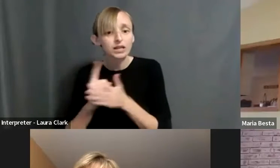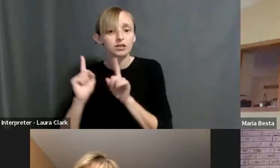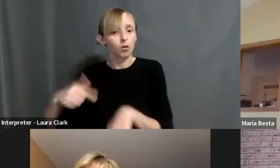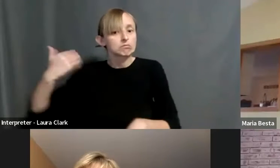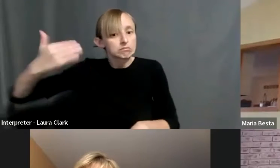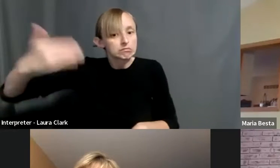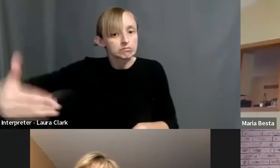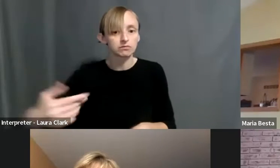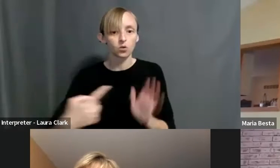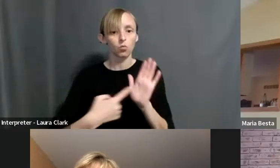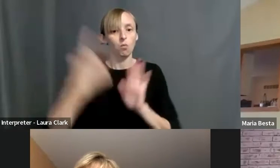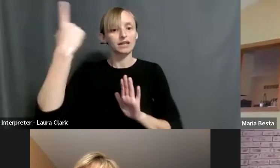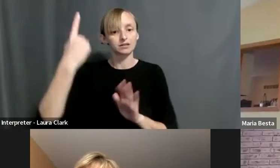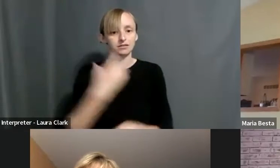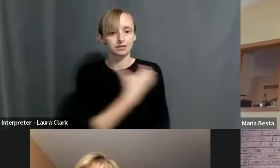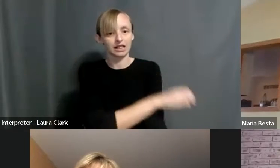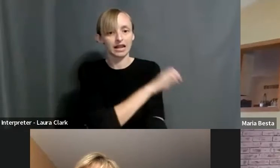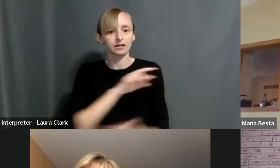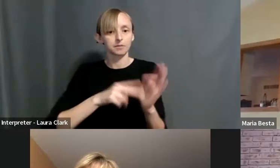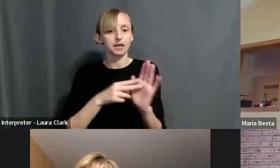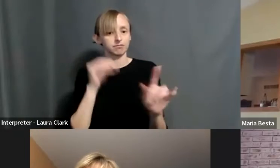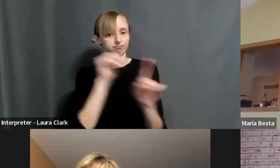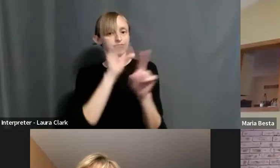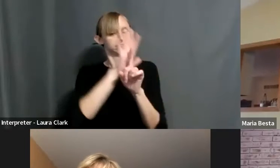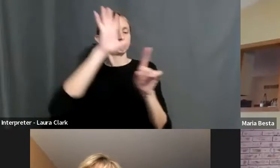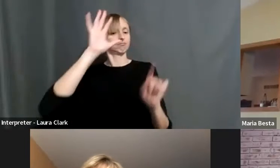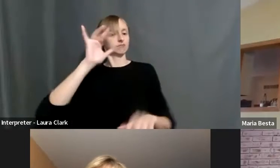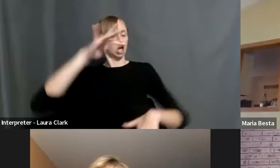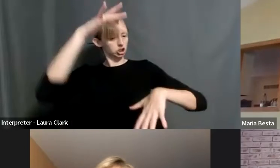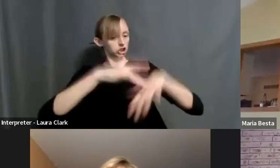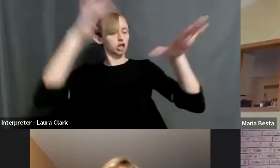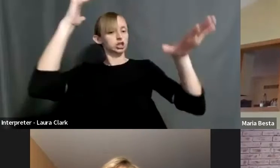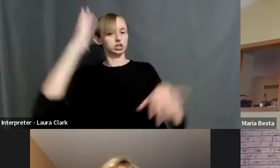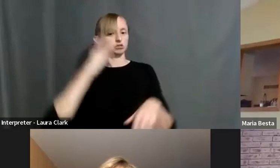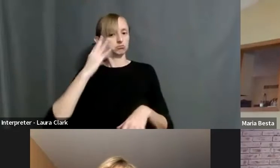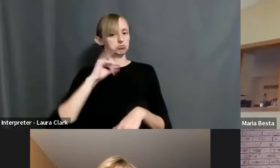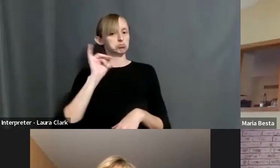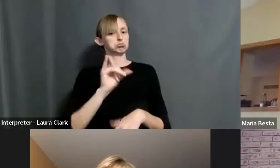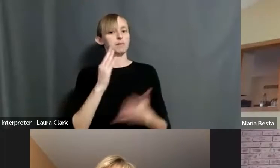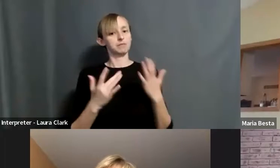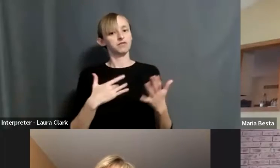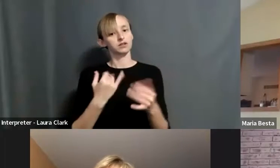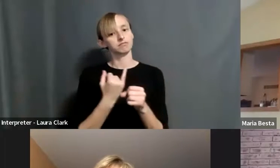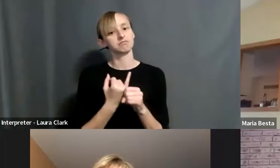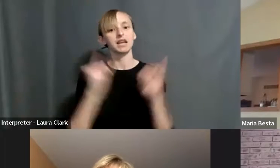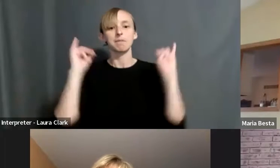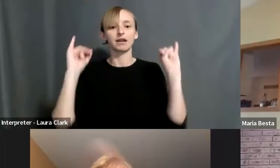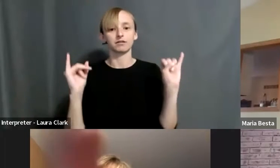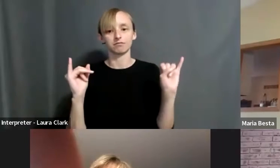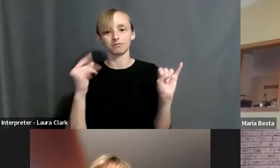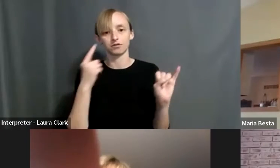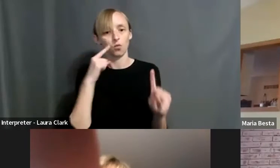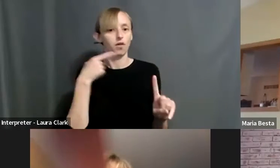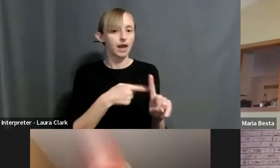One-off clinics really allow for just exposure, experience, and maybe a little bit of independence for maybe that person